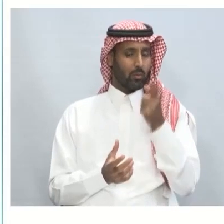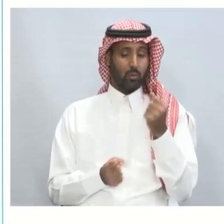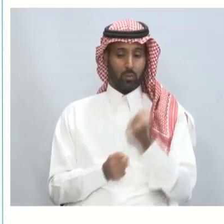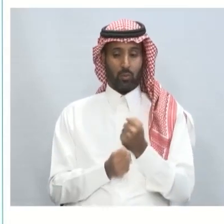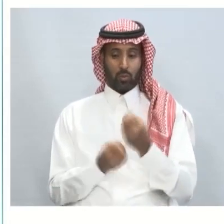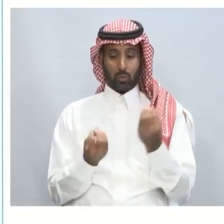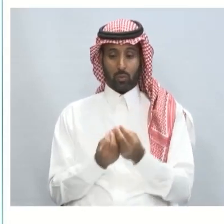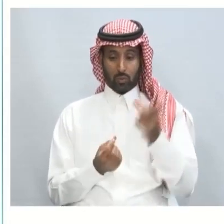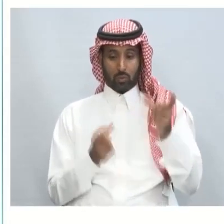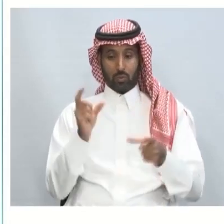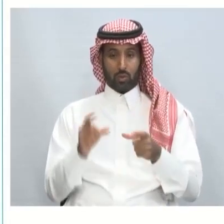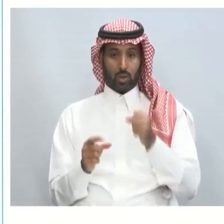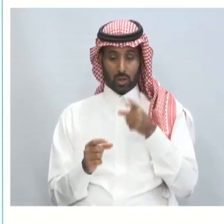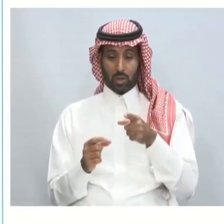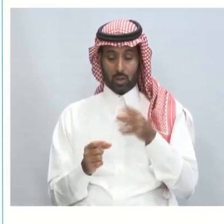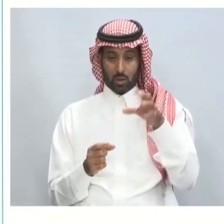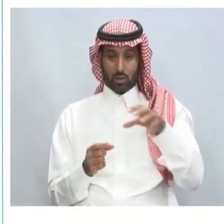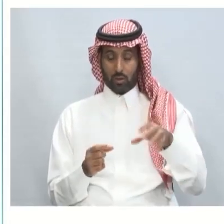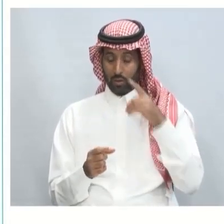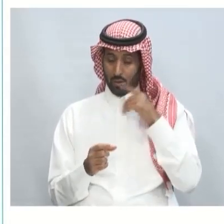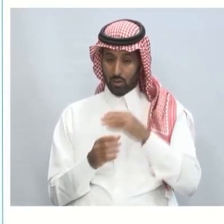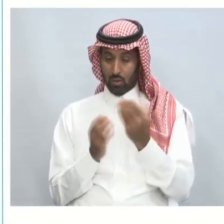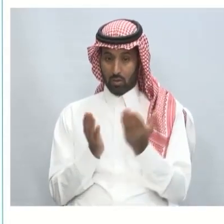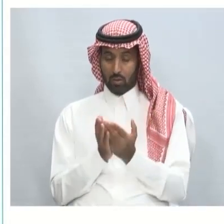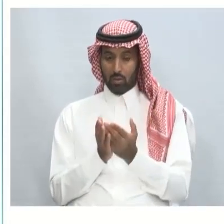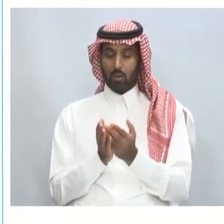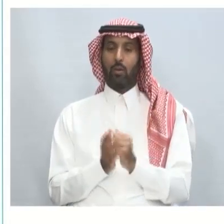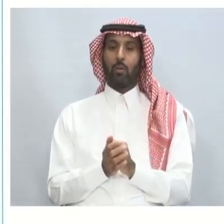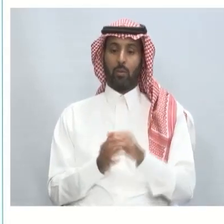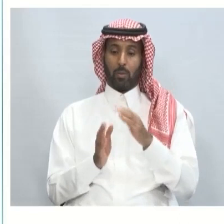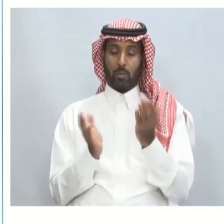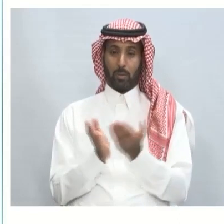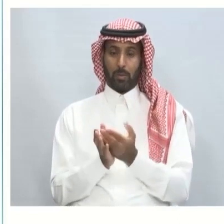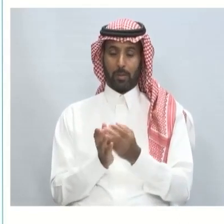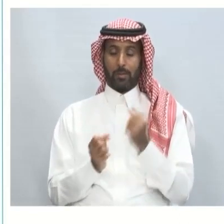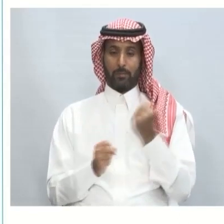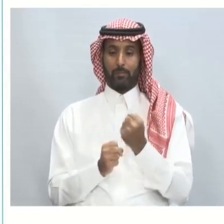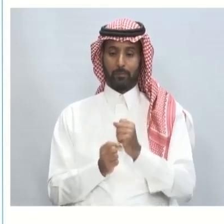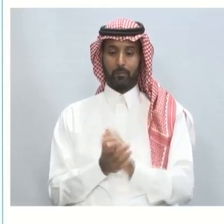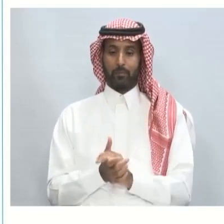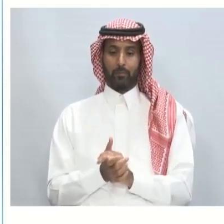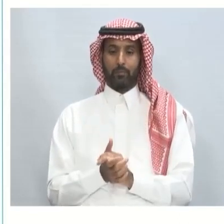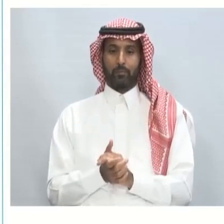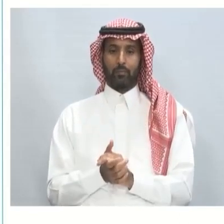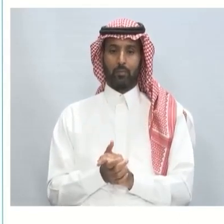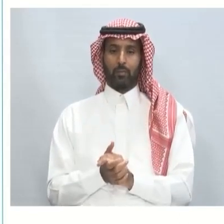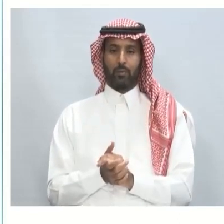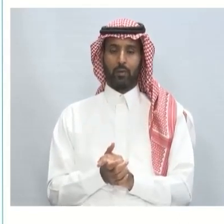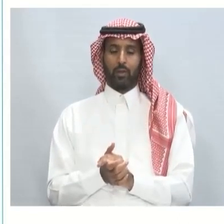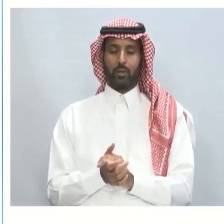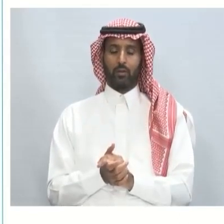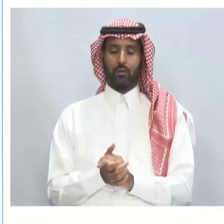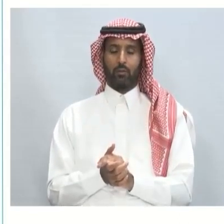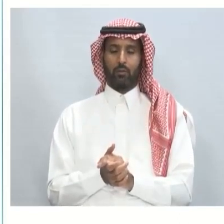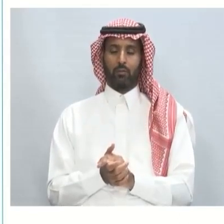working with others? Do any of your classes group work? So